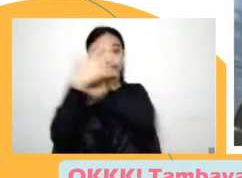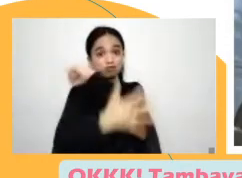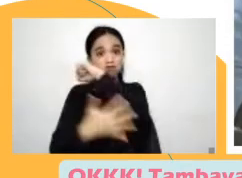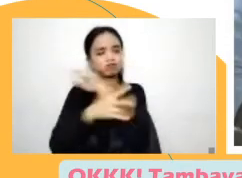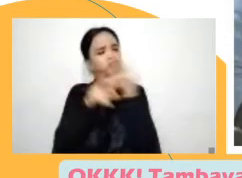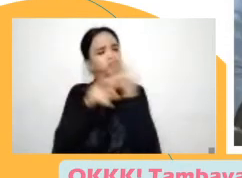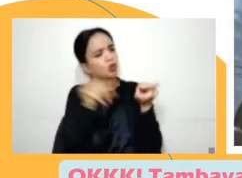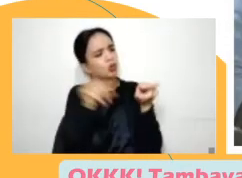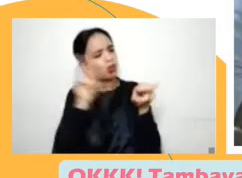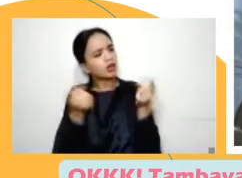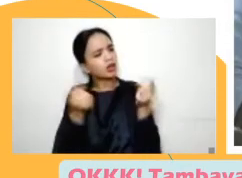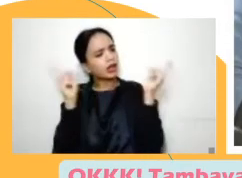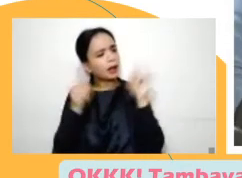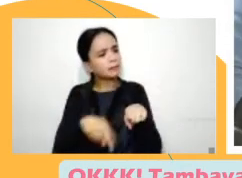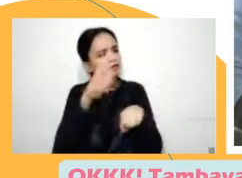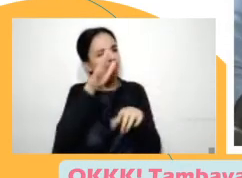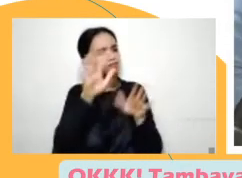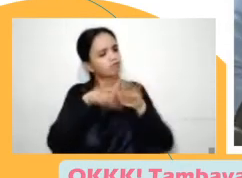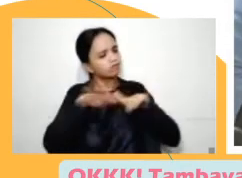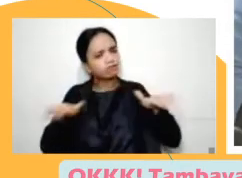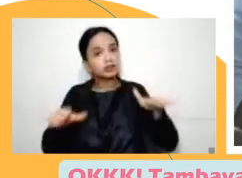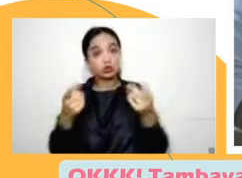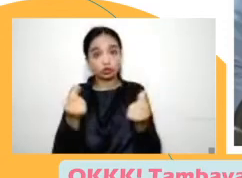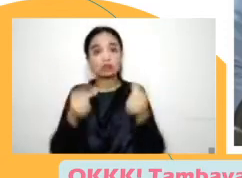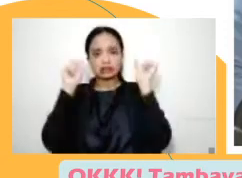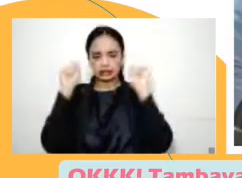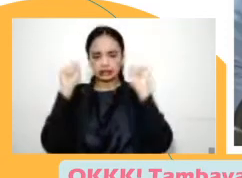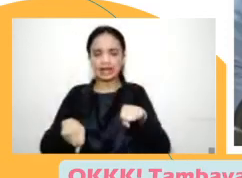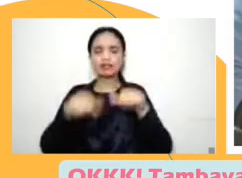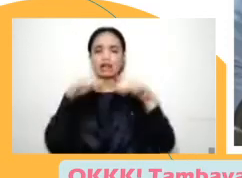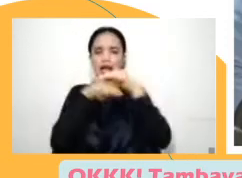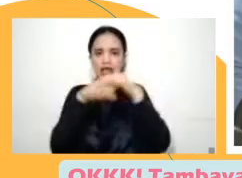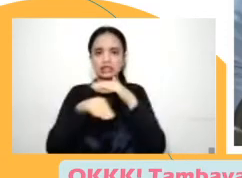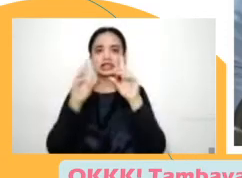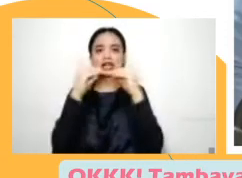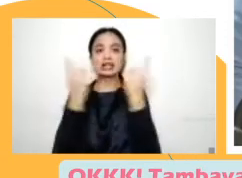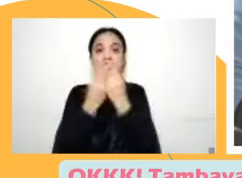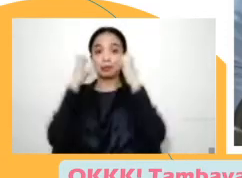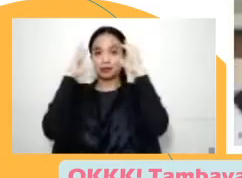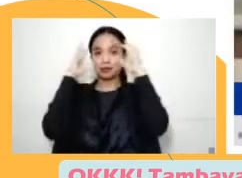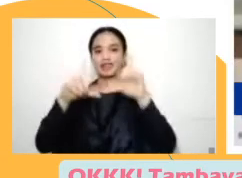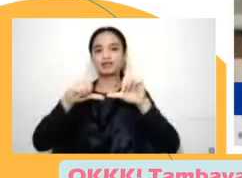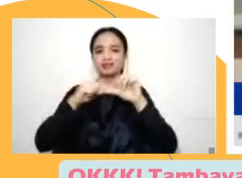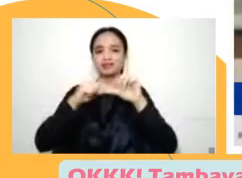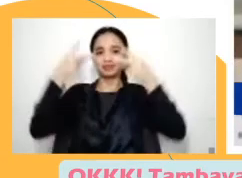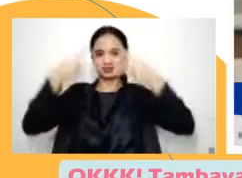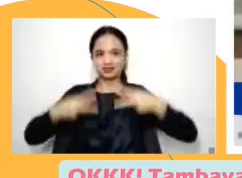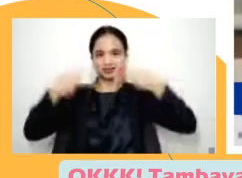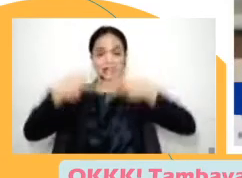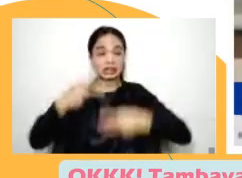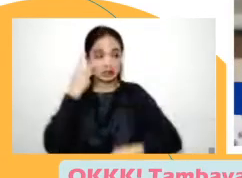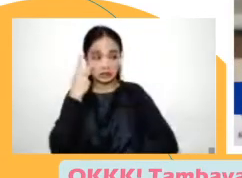to their children. They also go to the DepEd Commons and check on how their children are.